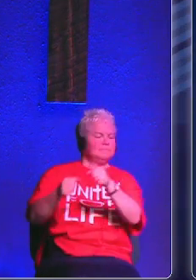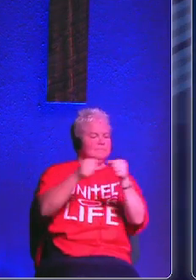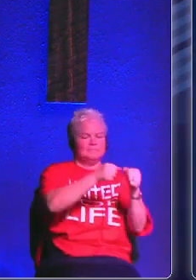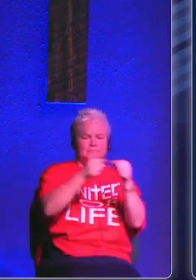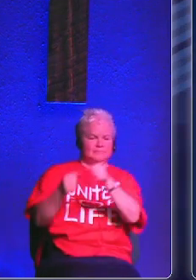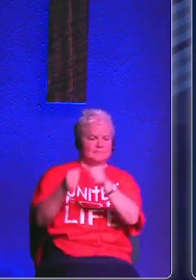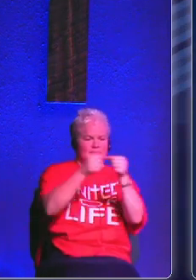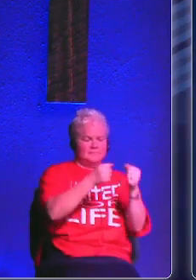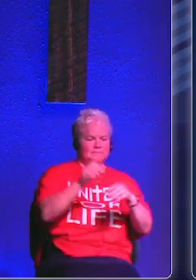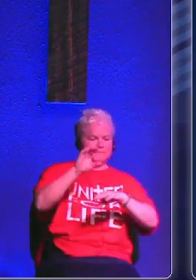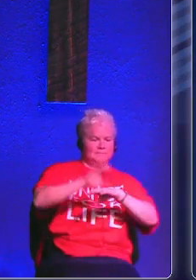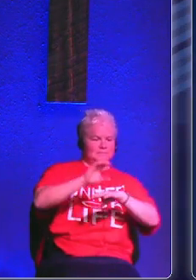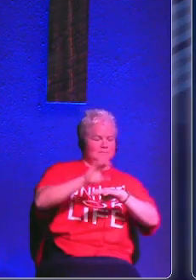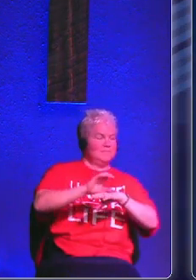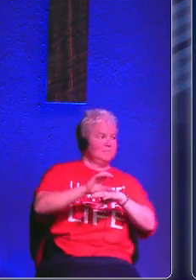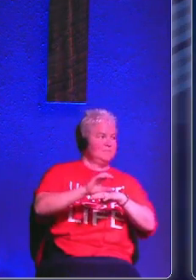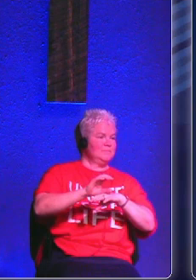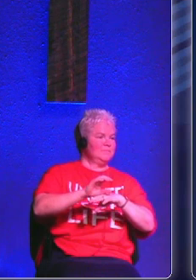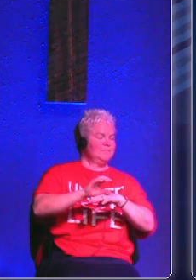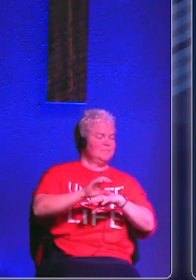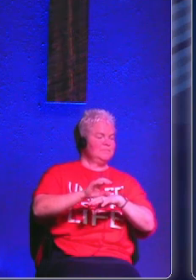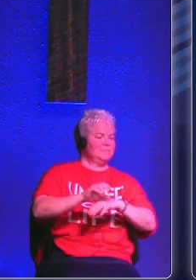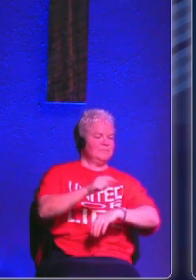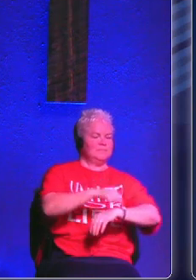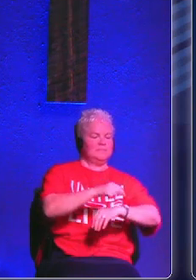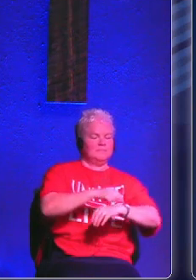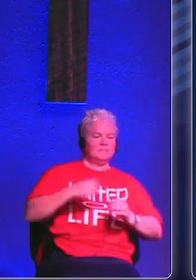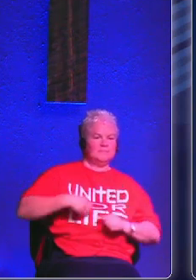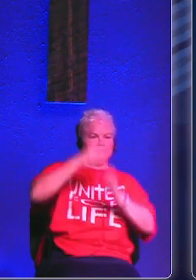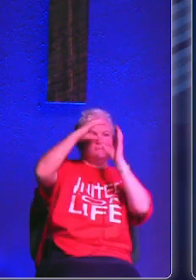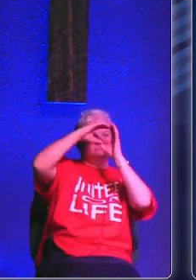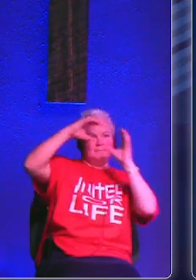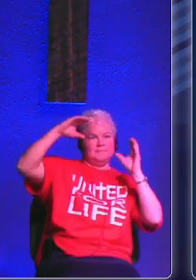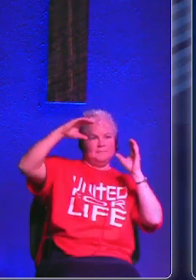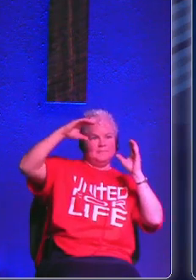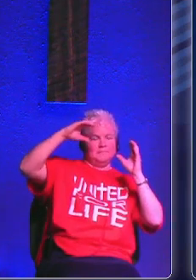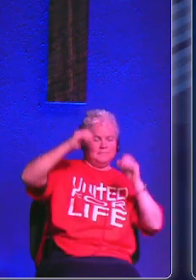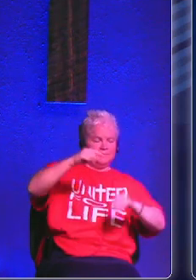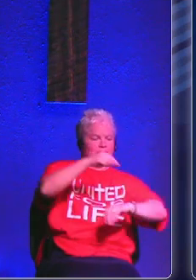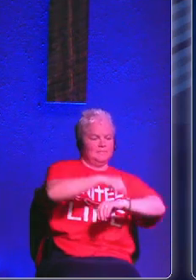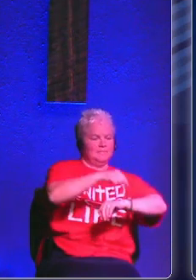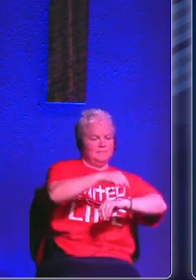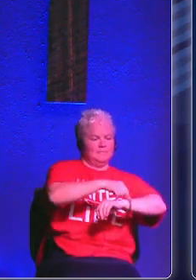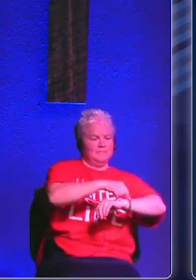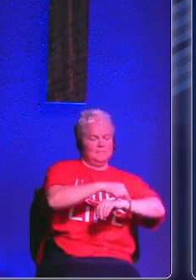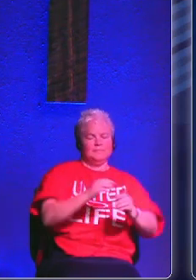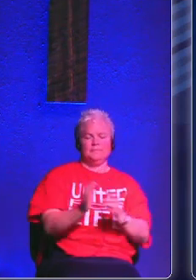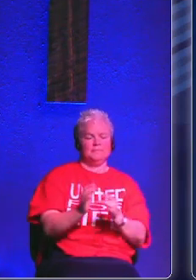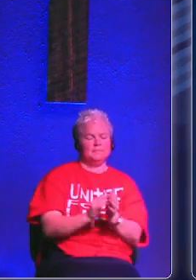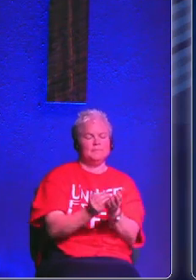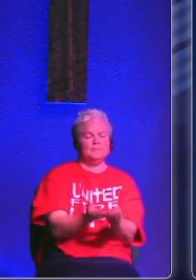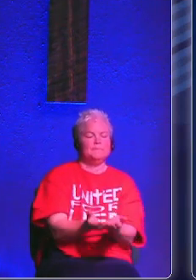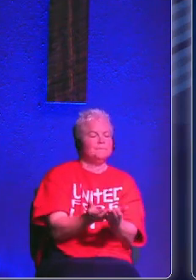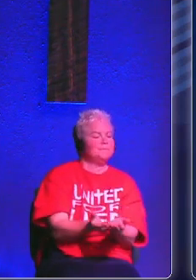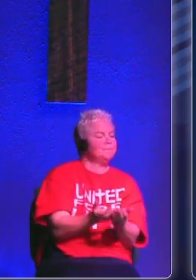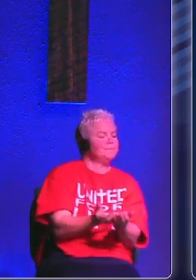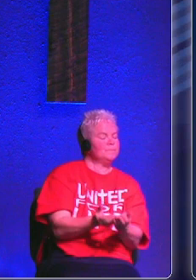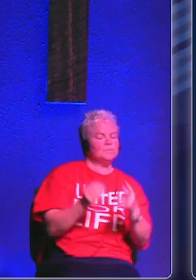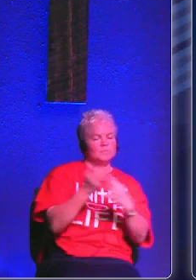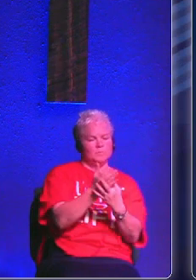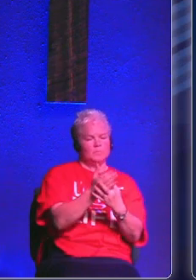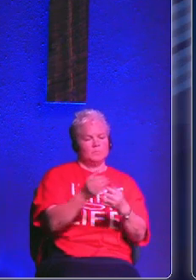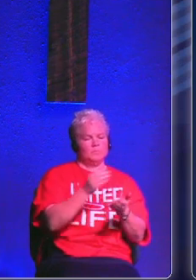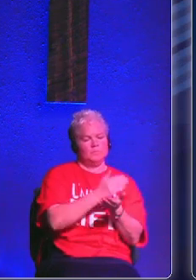to church, as silly as that sound, it takes focus, time, energy. Getting in your Bibles throughout the